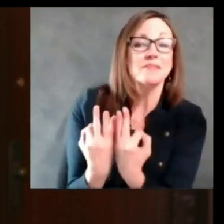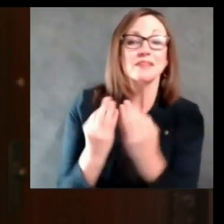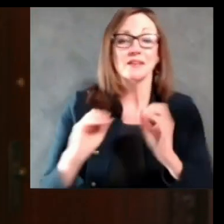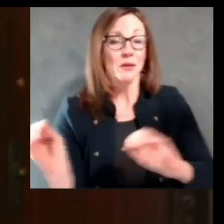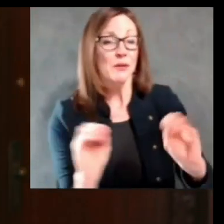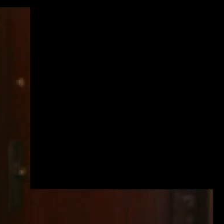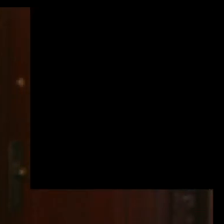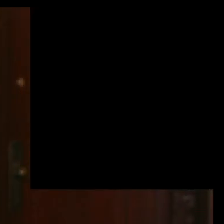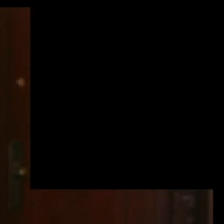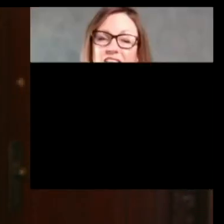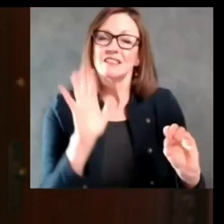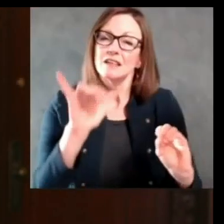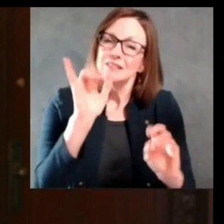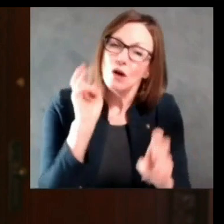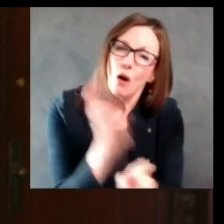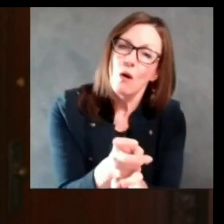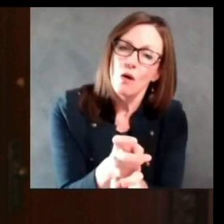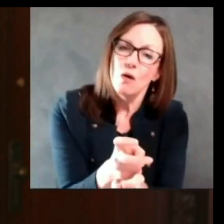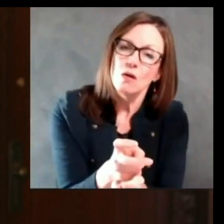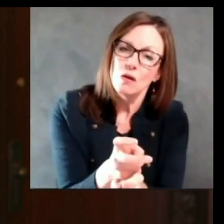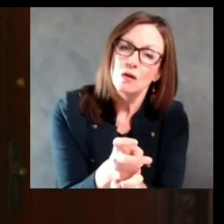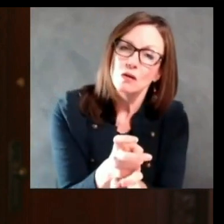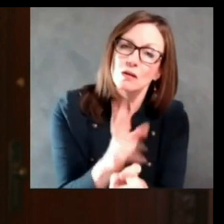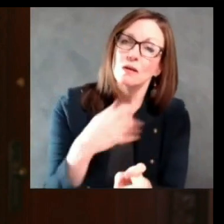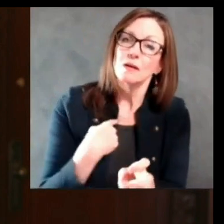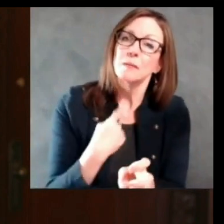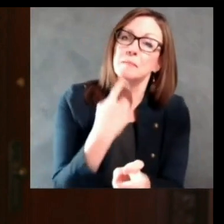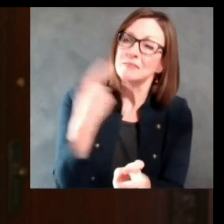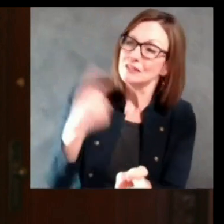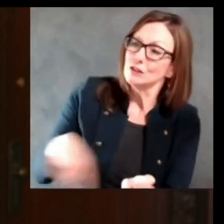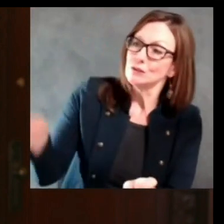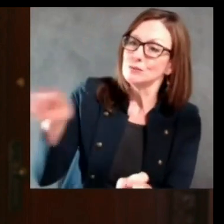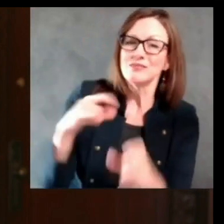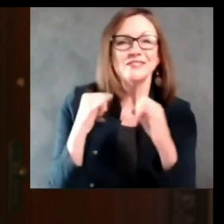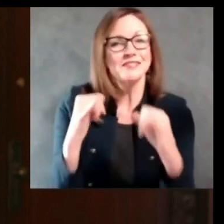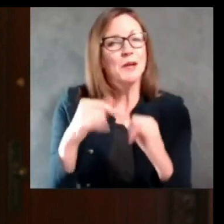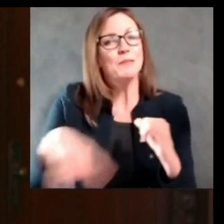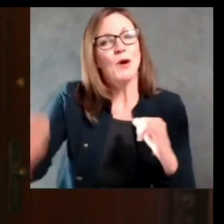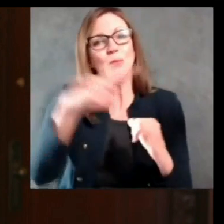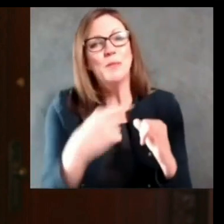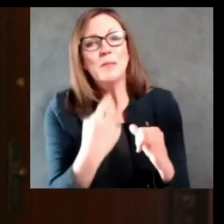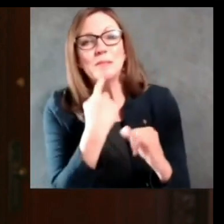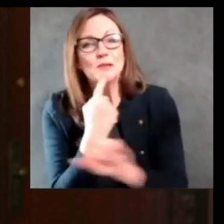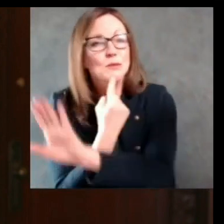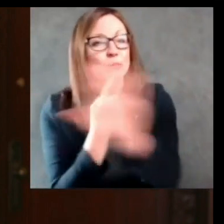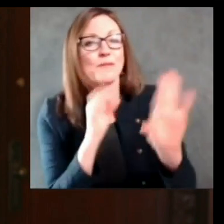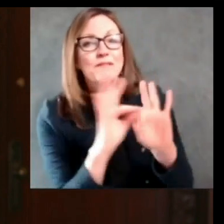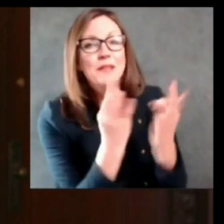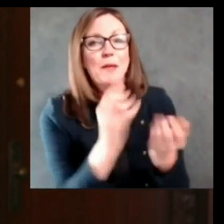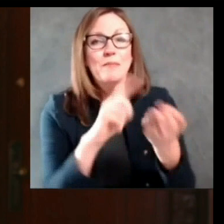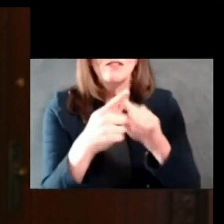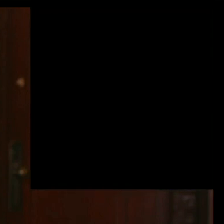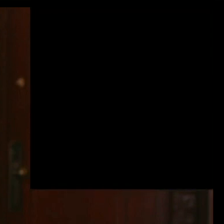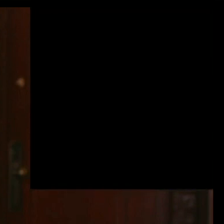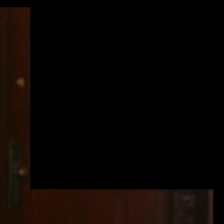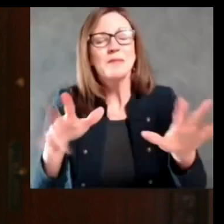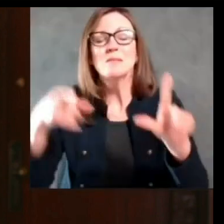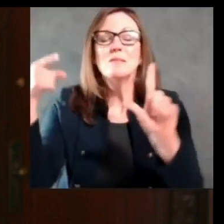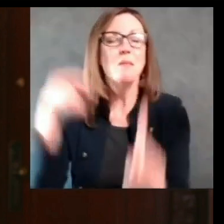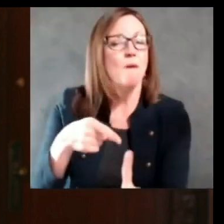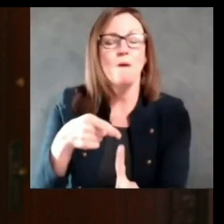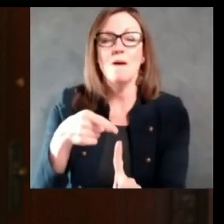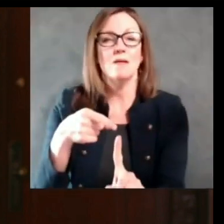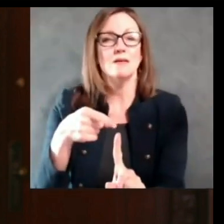right now. We can't live like we're back to the way things used to be. We can't afford to act like things are business as